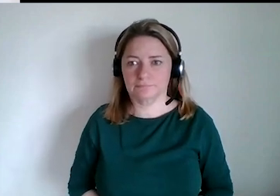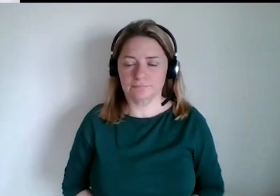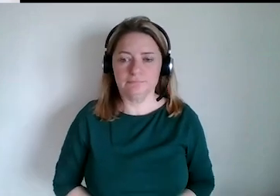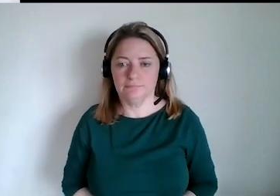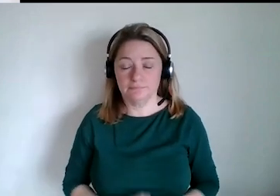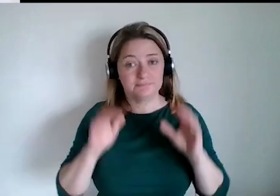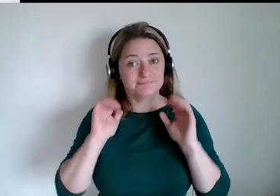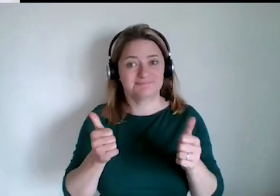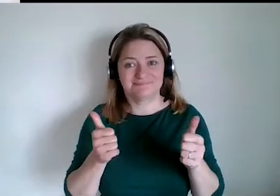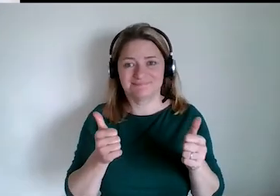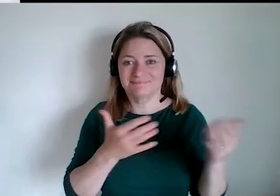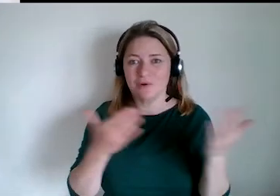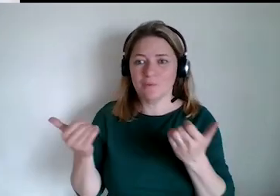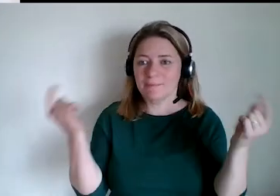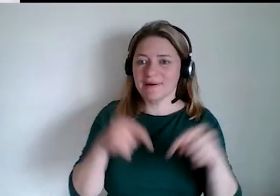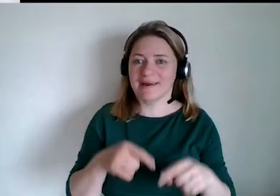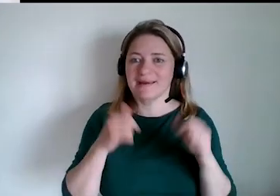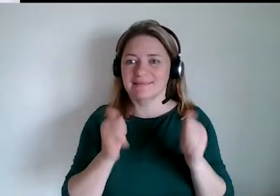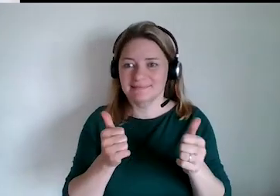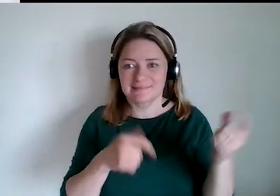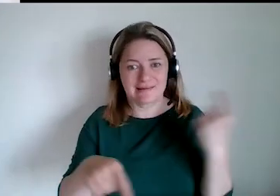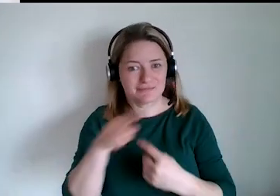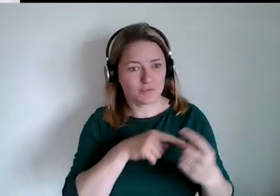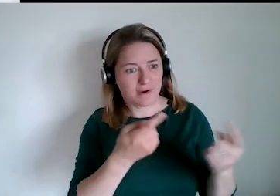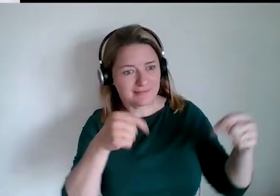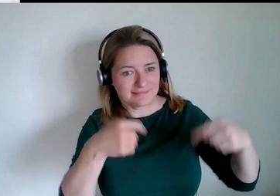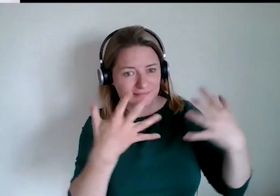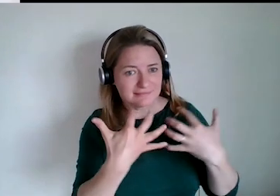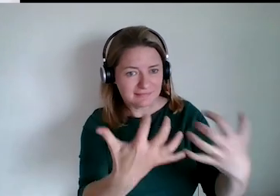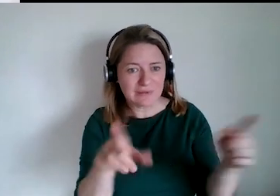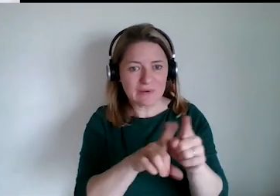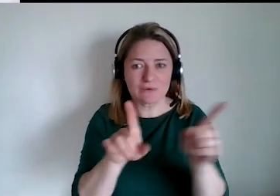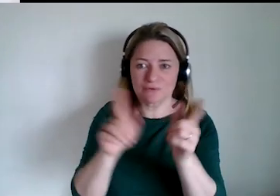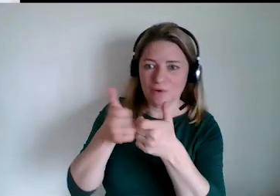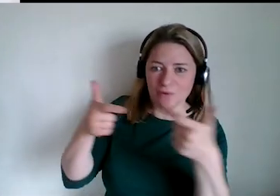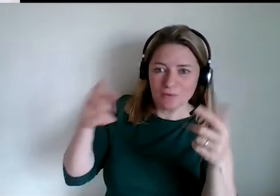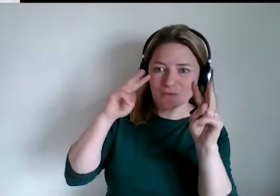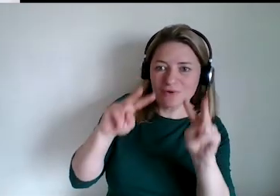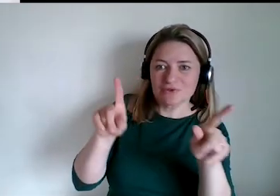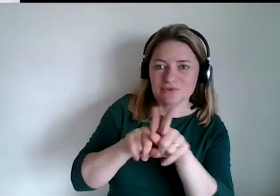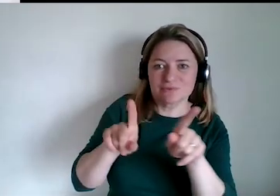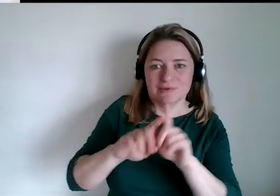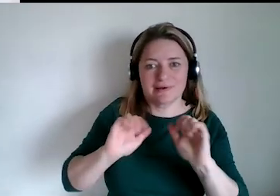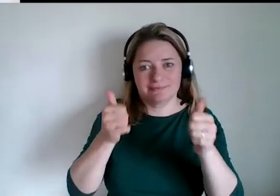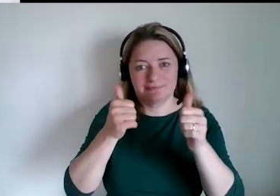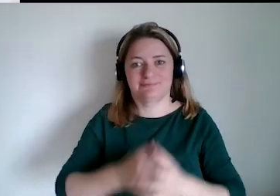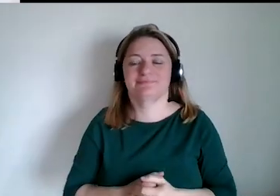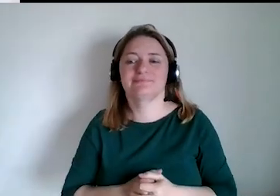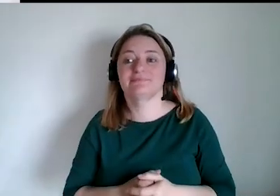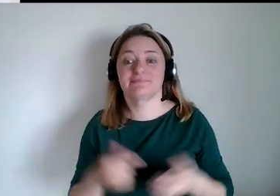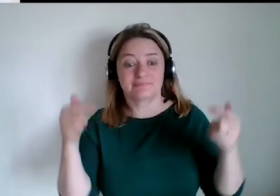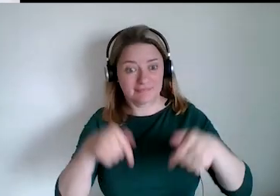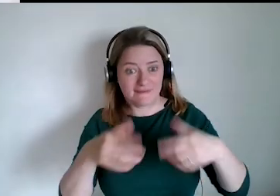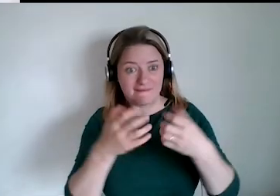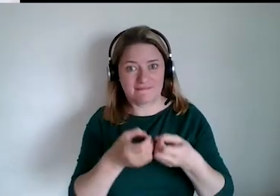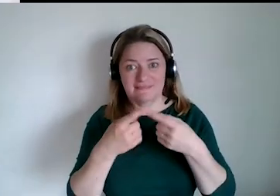Okay, so welcome back, everybody, and everybody online as well. We've got a great breakout session for